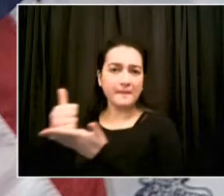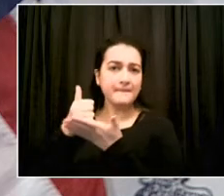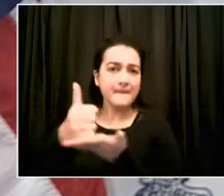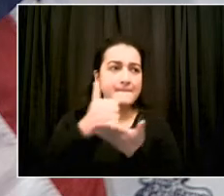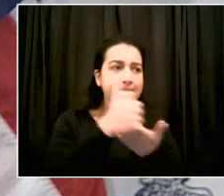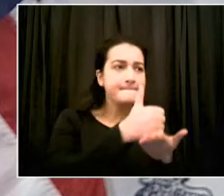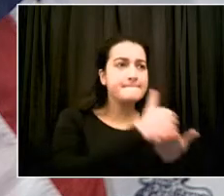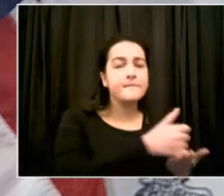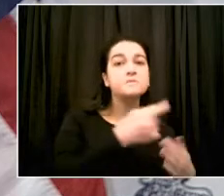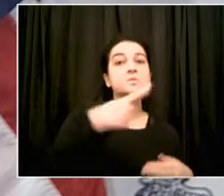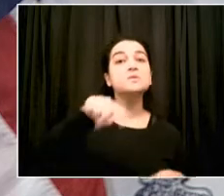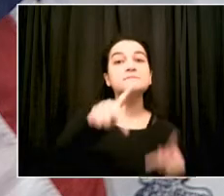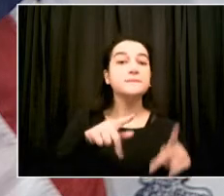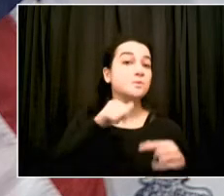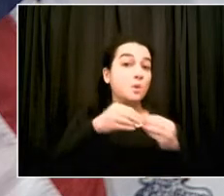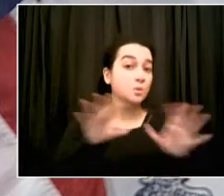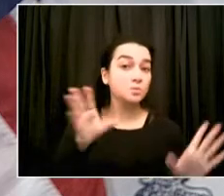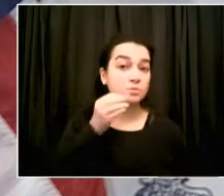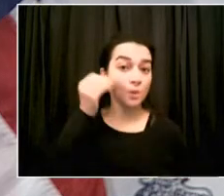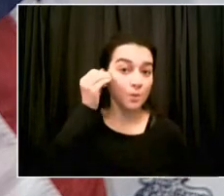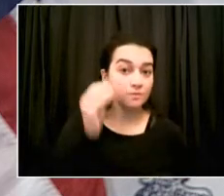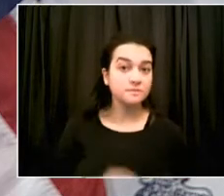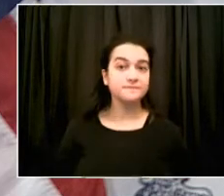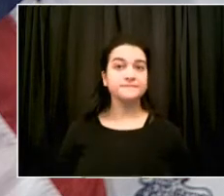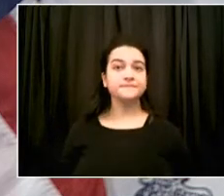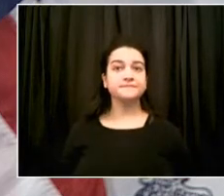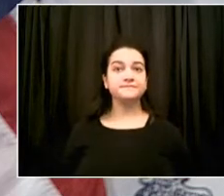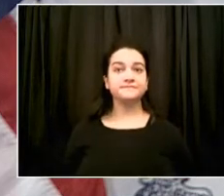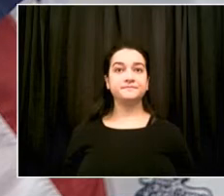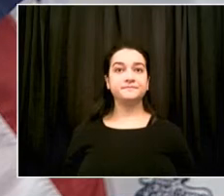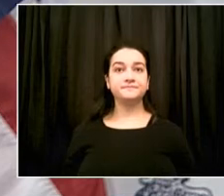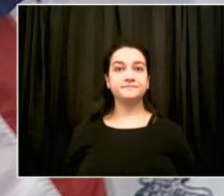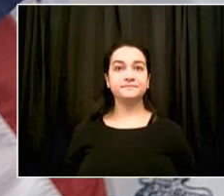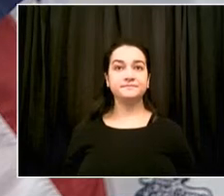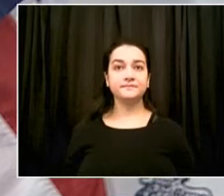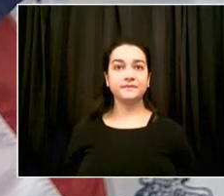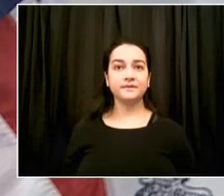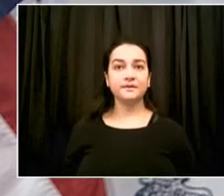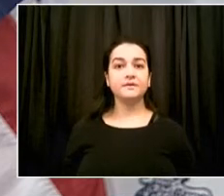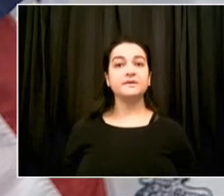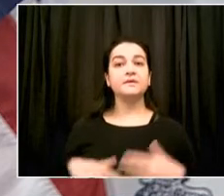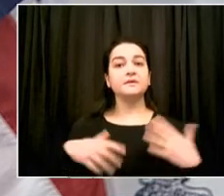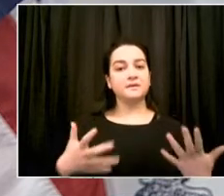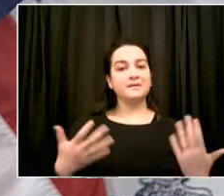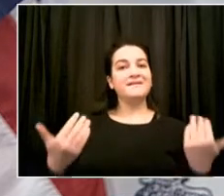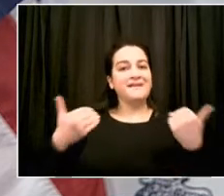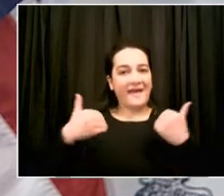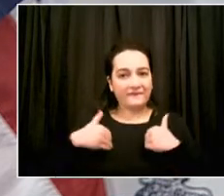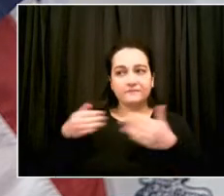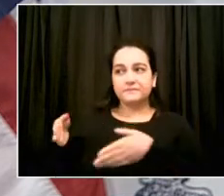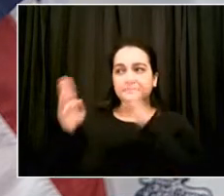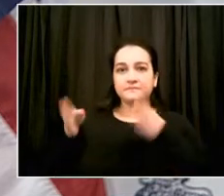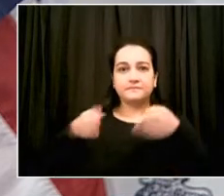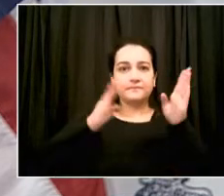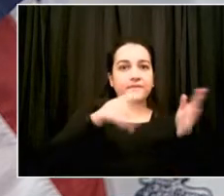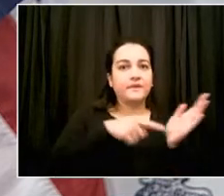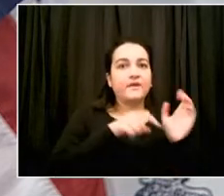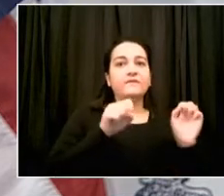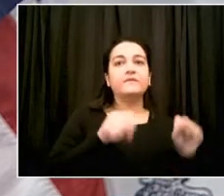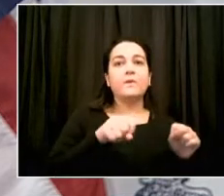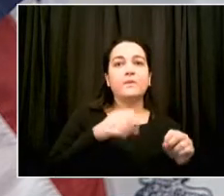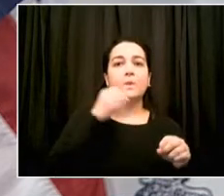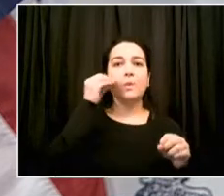of affordable housing ever. Second highest ever in New York City history. In